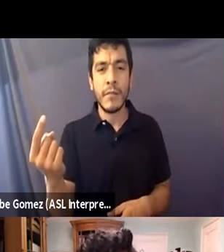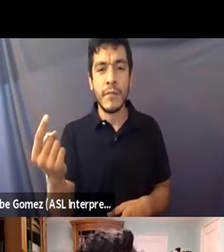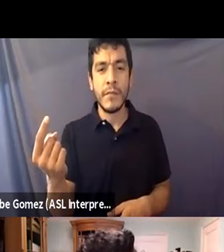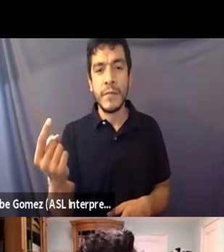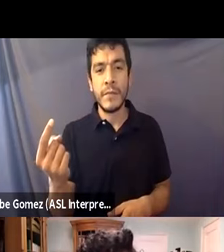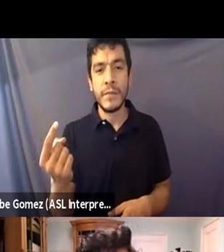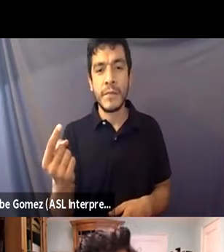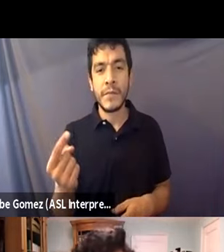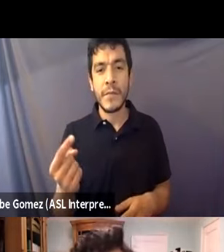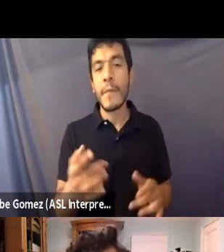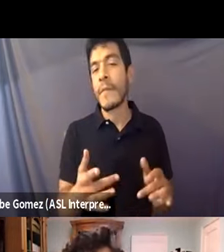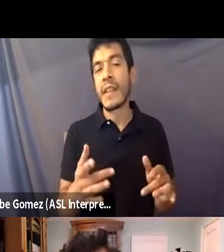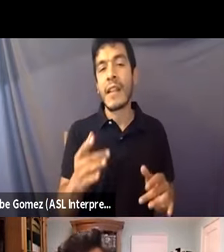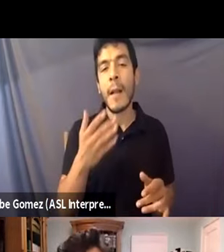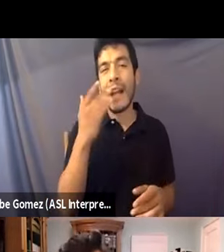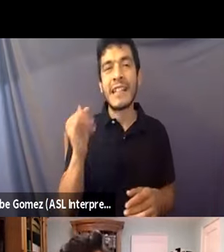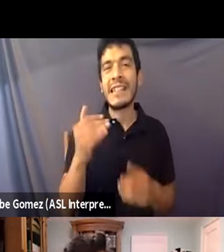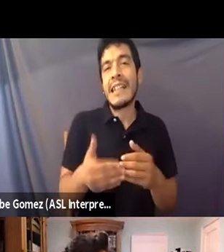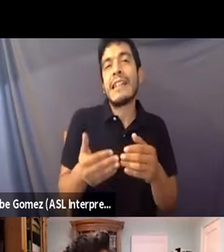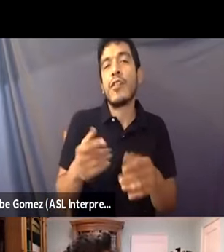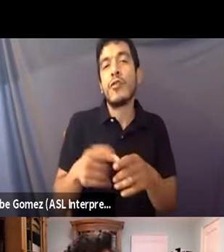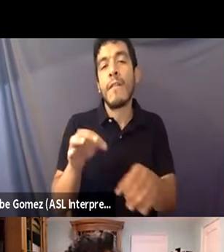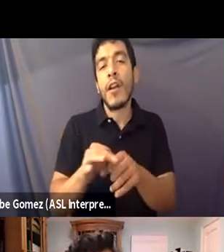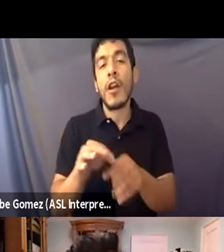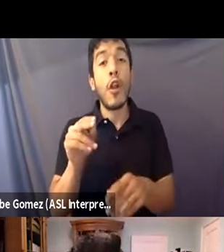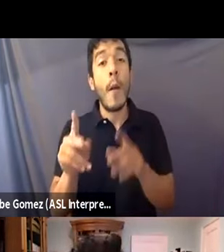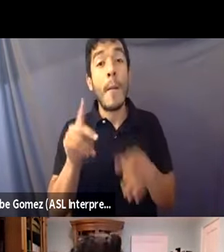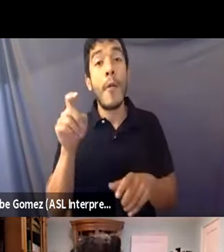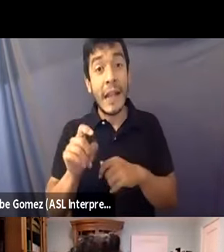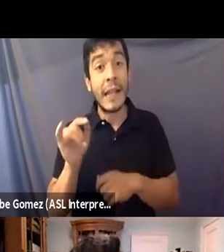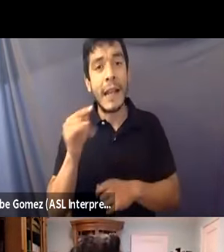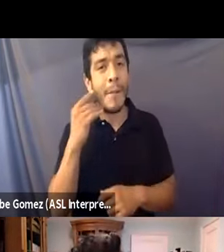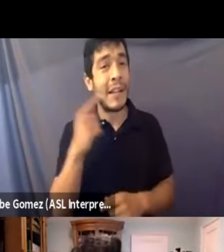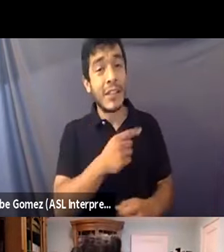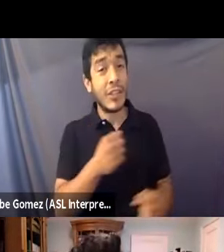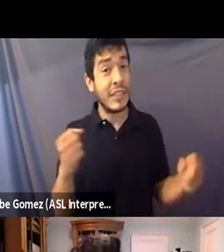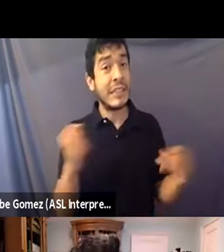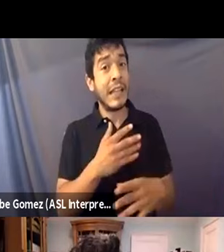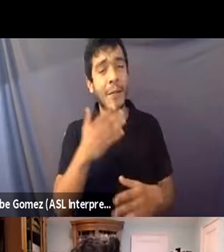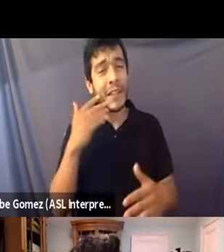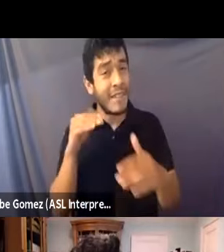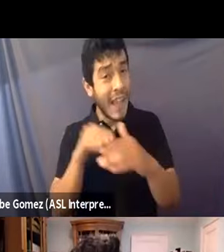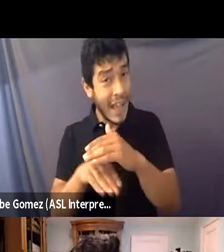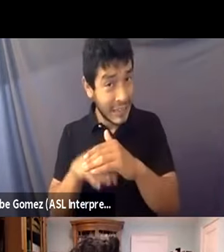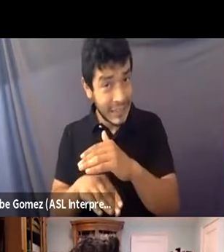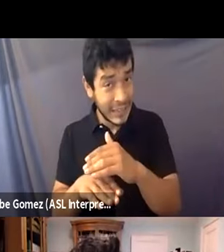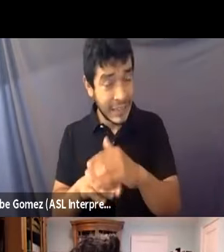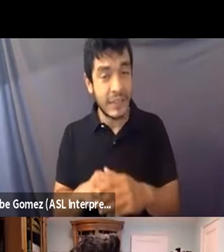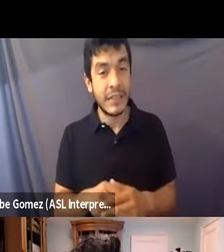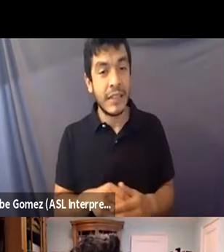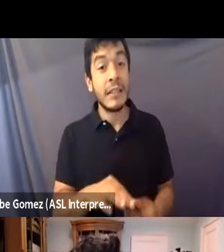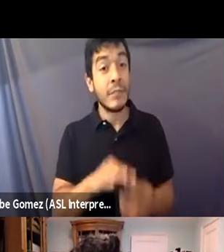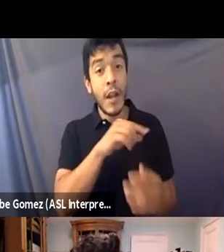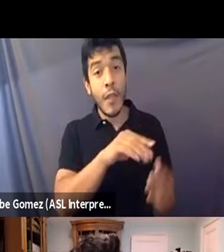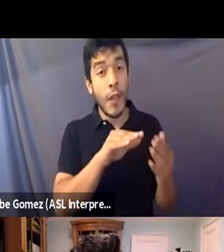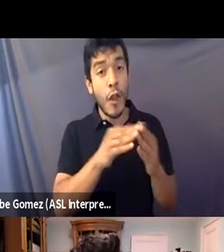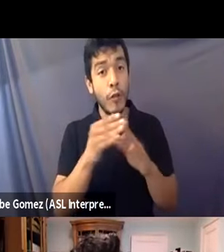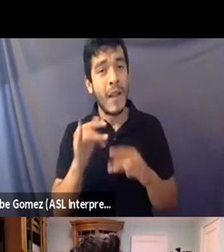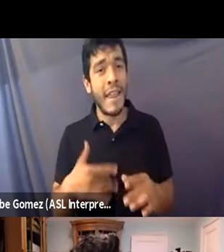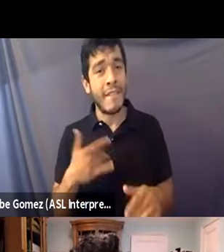absentee, just out of convenience, but people need that as a tool for access for a variety of reasons and particularly those communities that feel most